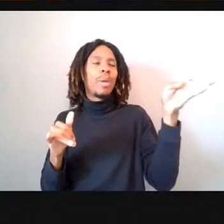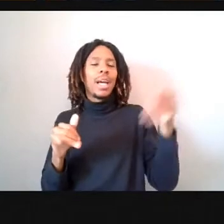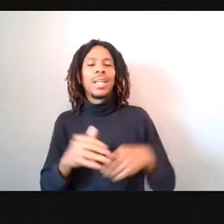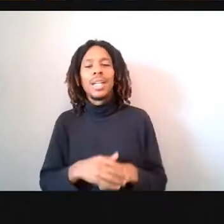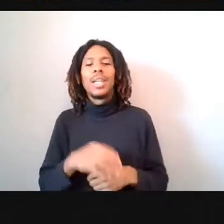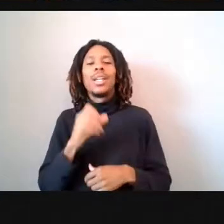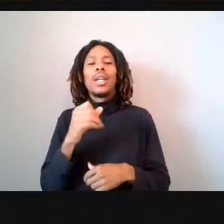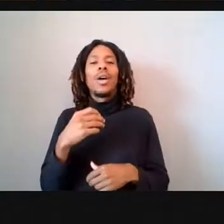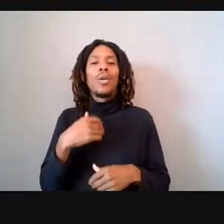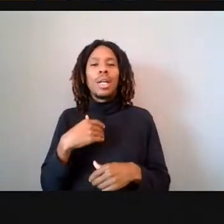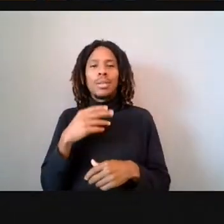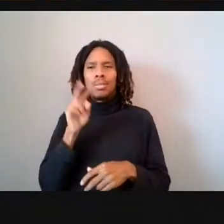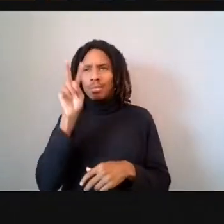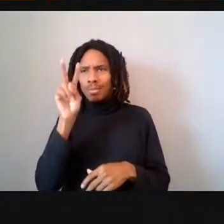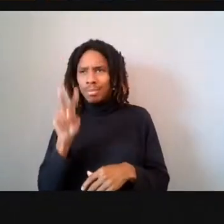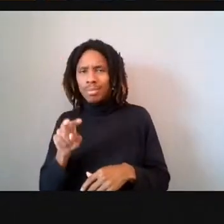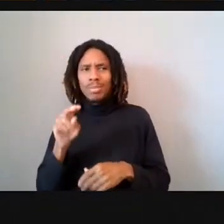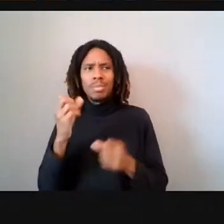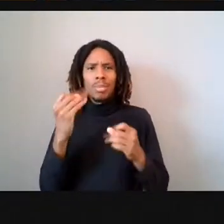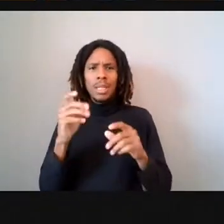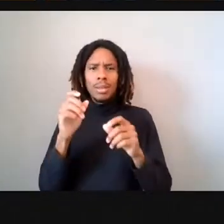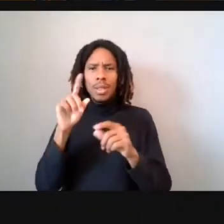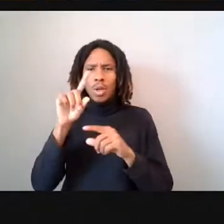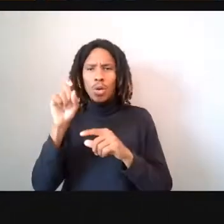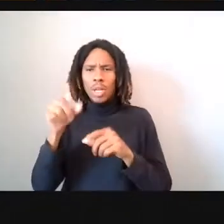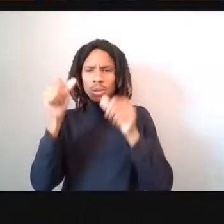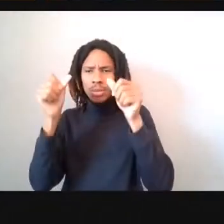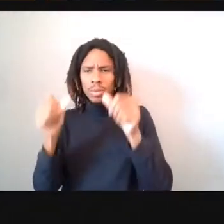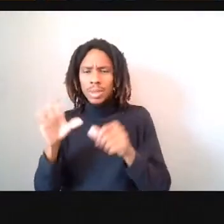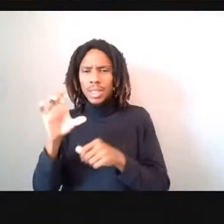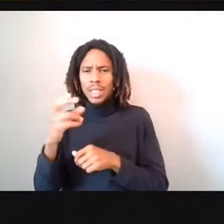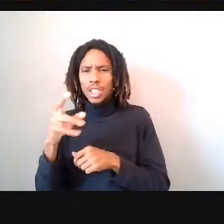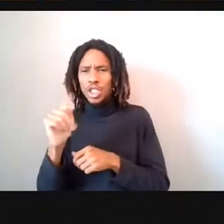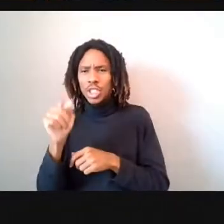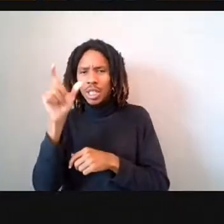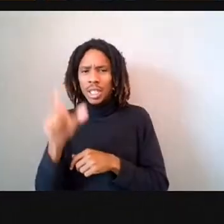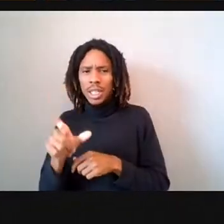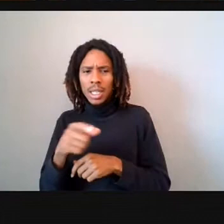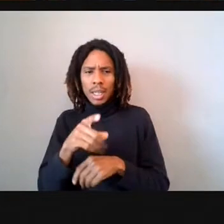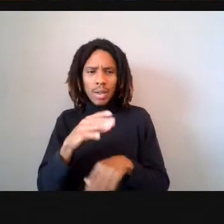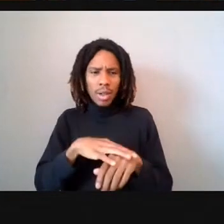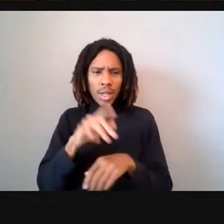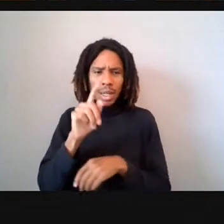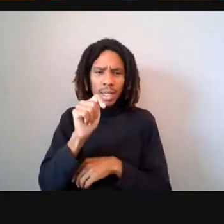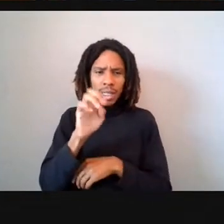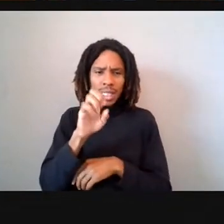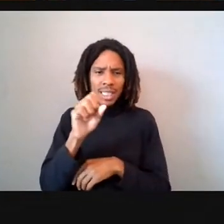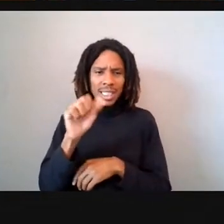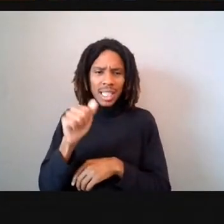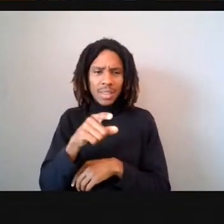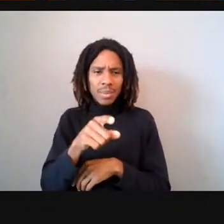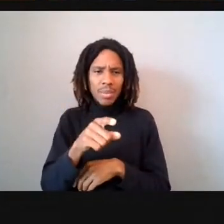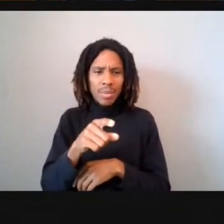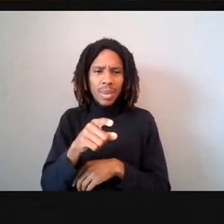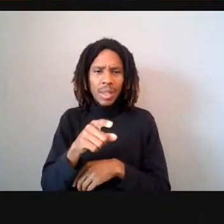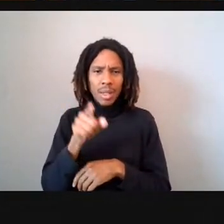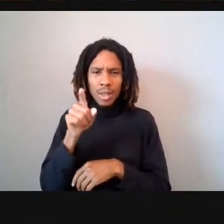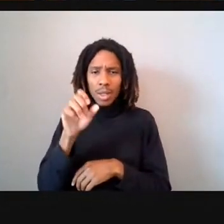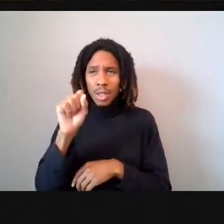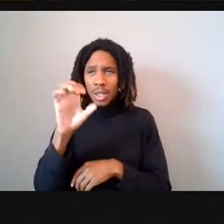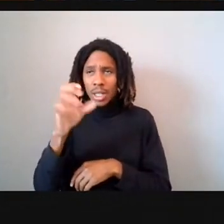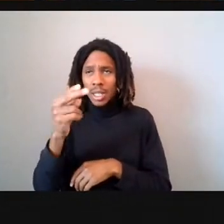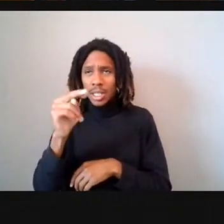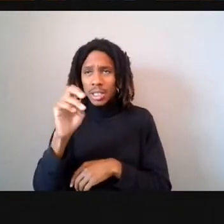been getting all these great questions coming through. We've got a question. I've just popped it on the screen from Tessa. You, Schneider, or Larry can